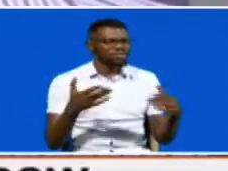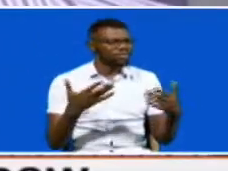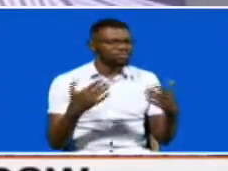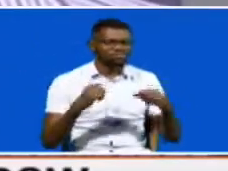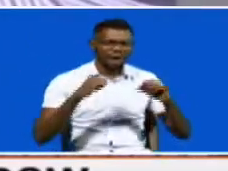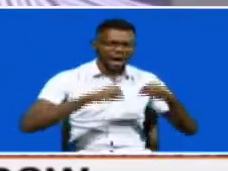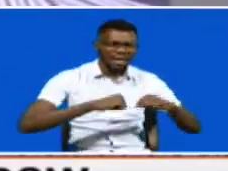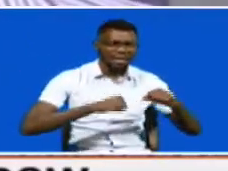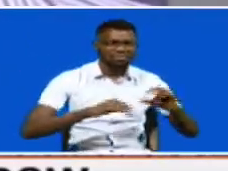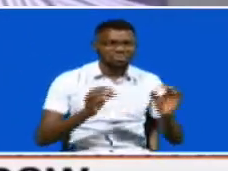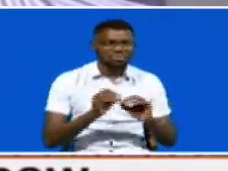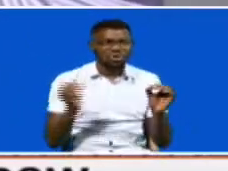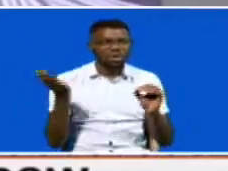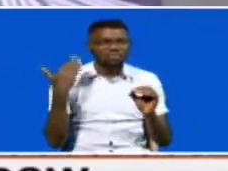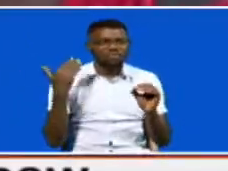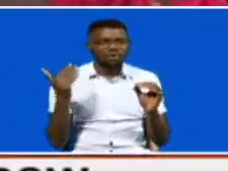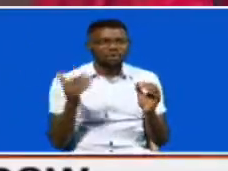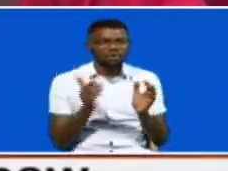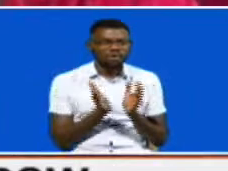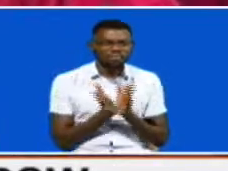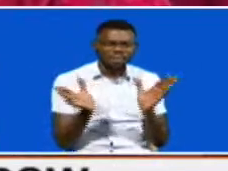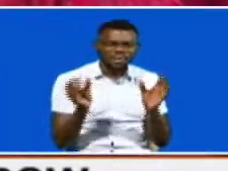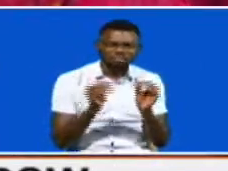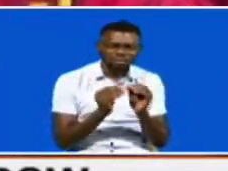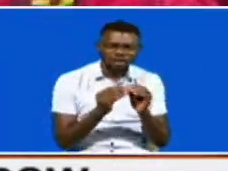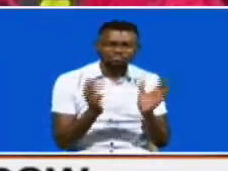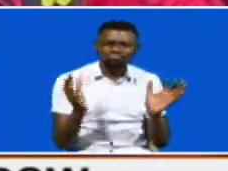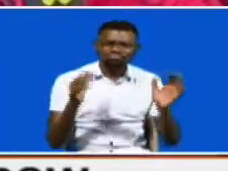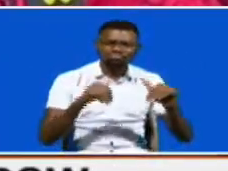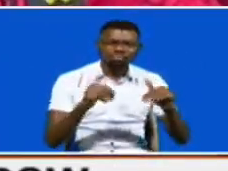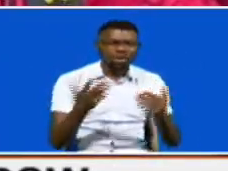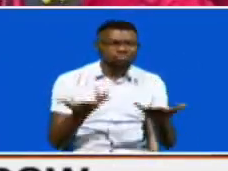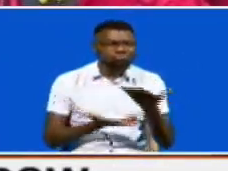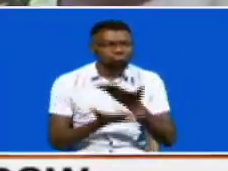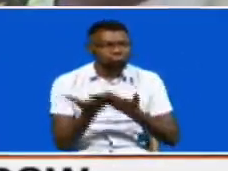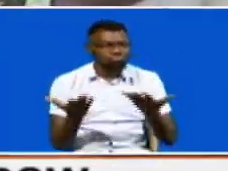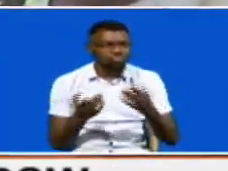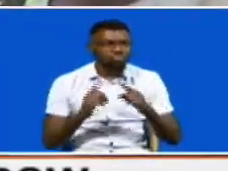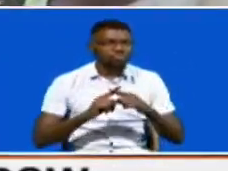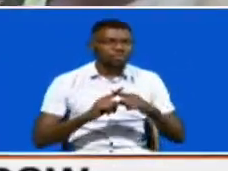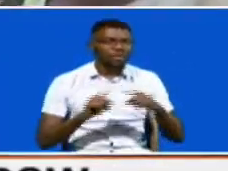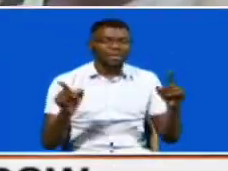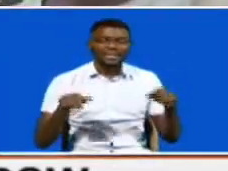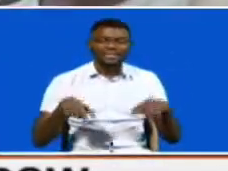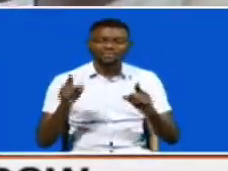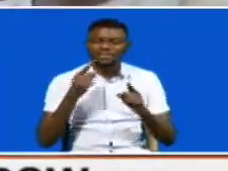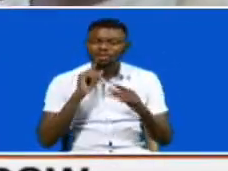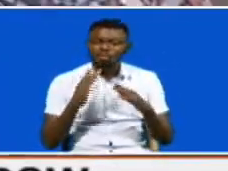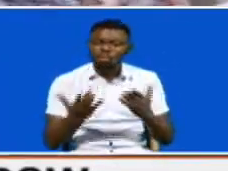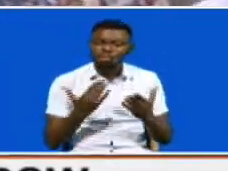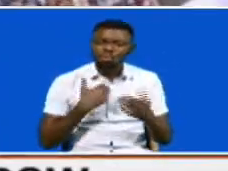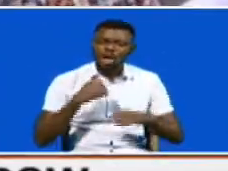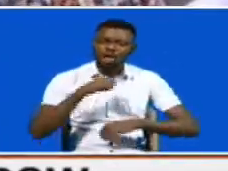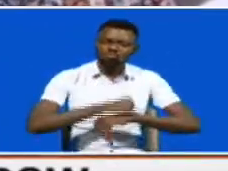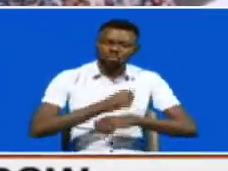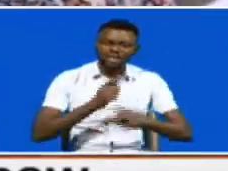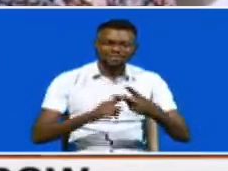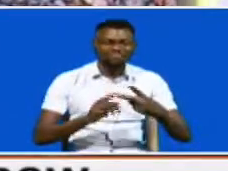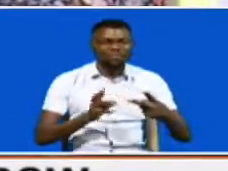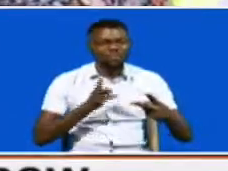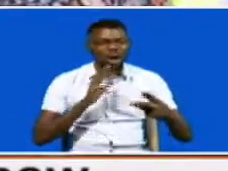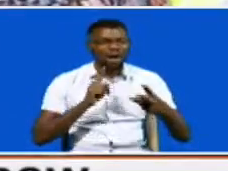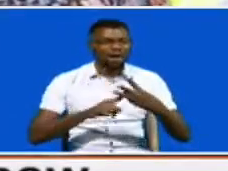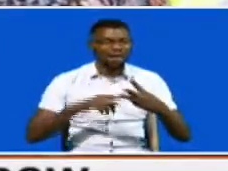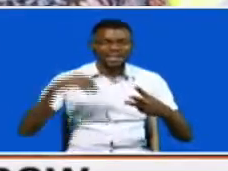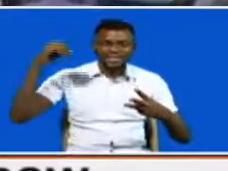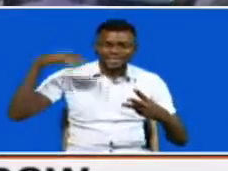two public participation meetings they have held. They, however, insist vital social amenities like schools, water, and electricity must